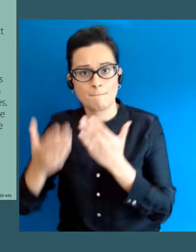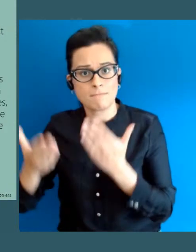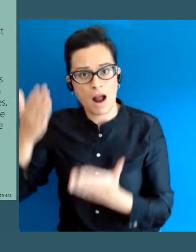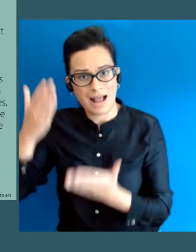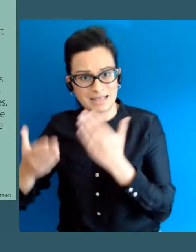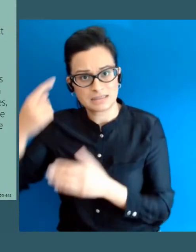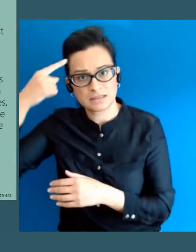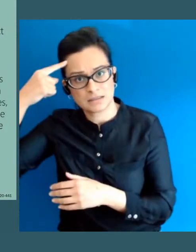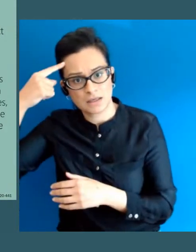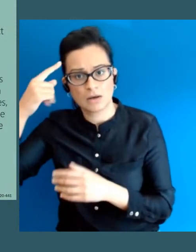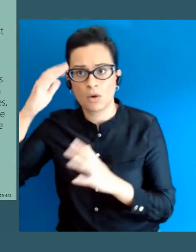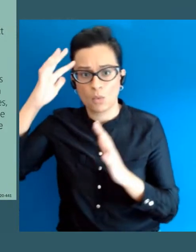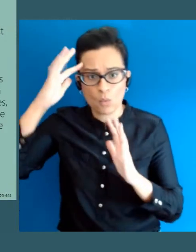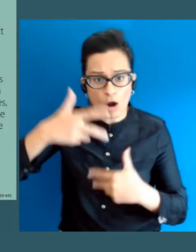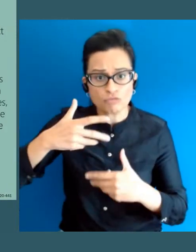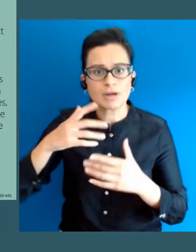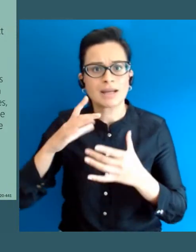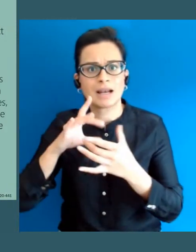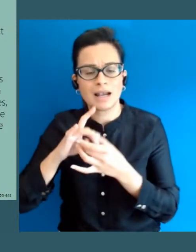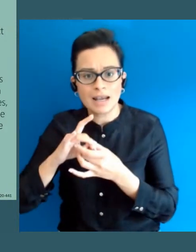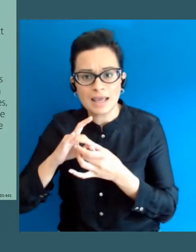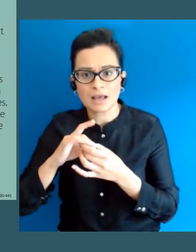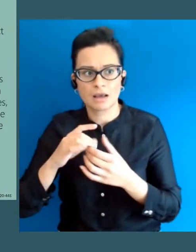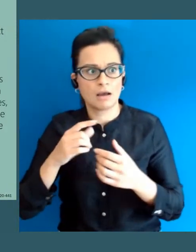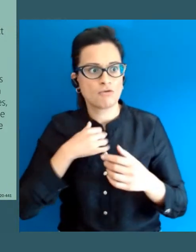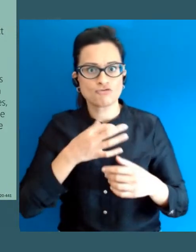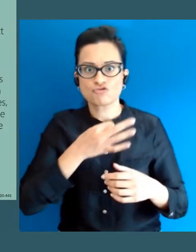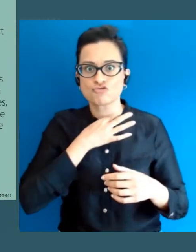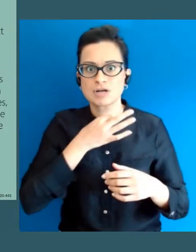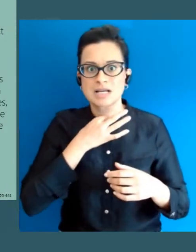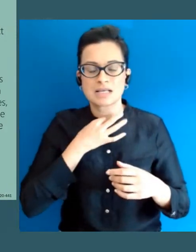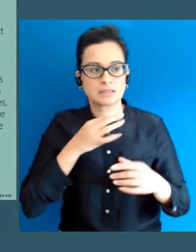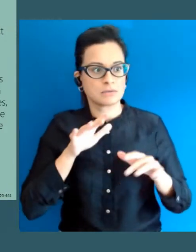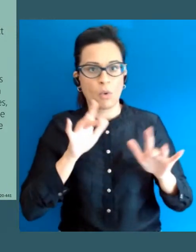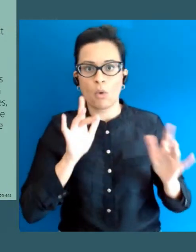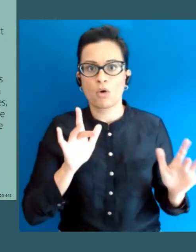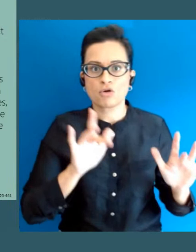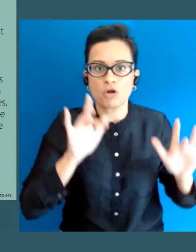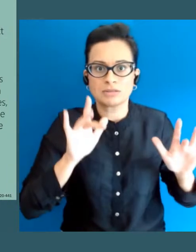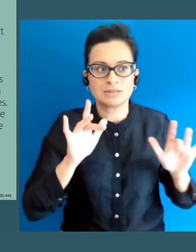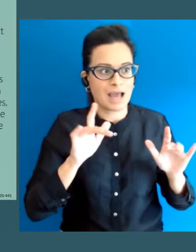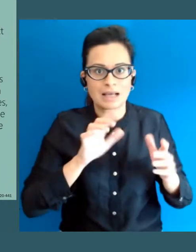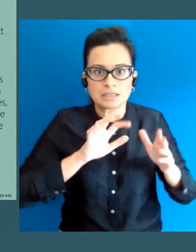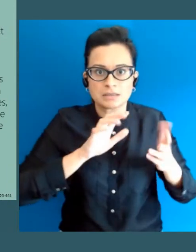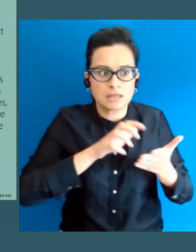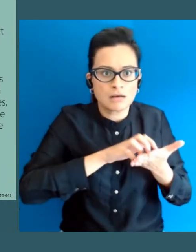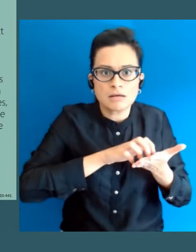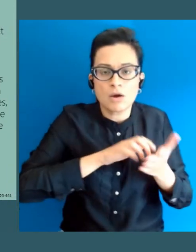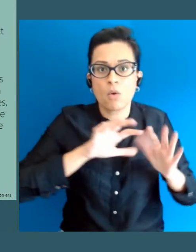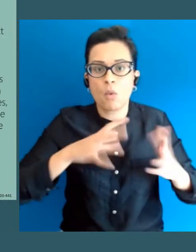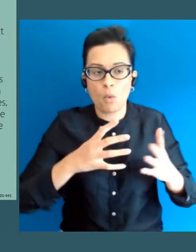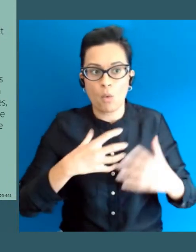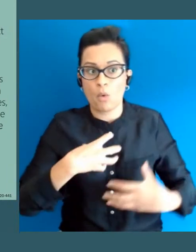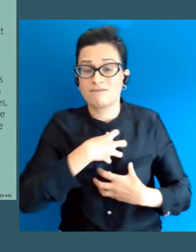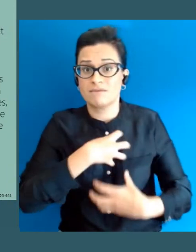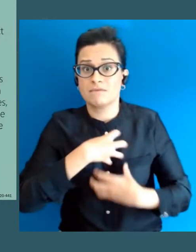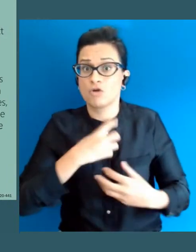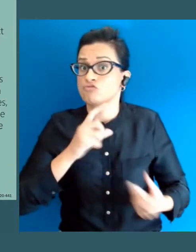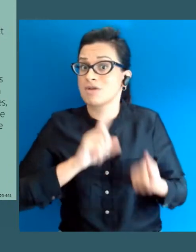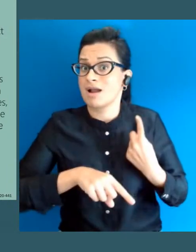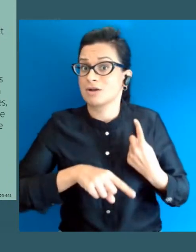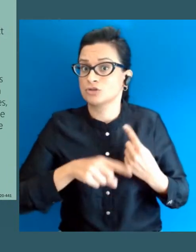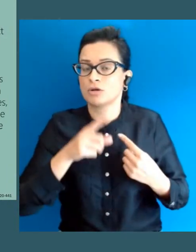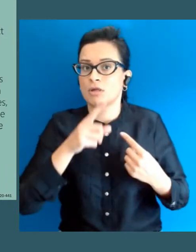worry around high perceived risk, coming into contact with the allergen and potential anaphylactic reactions, lead us to